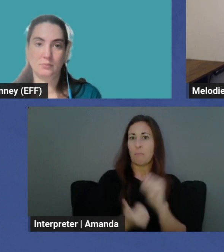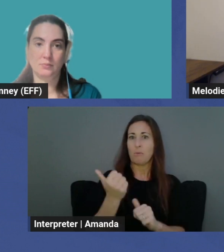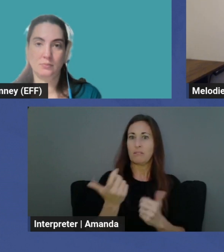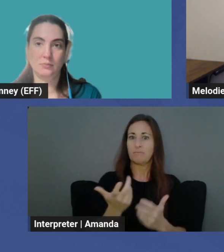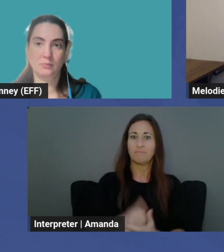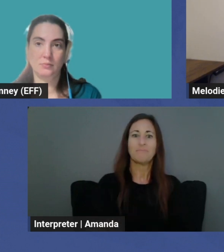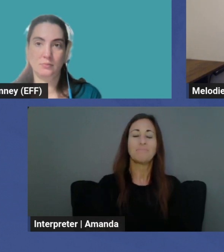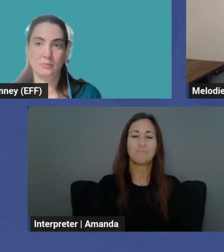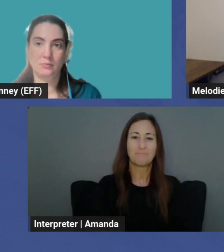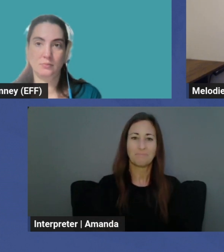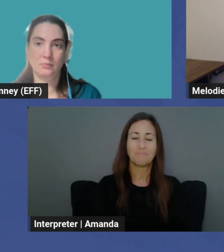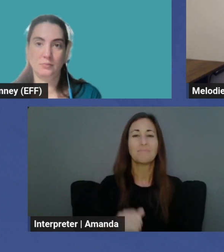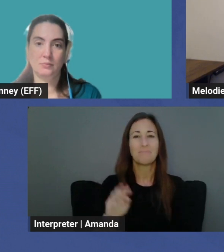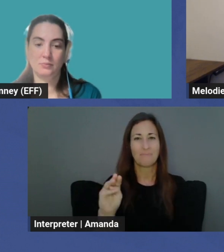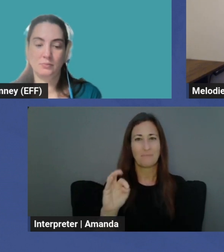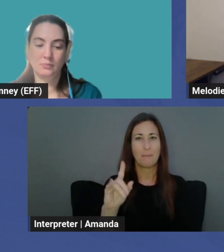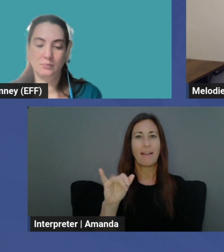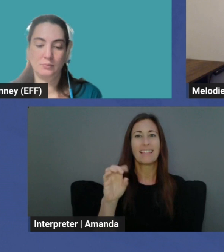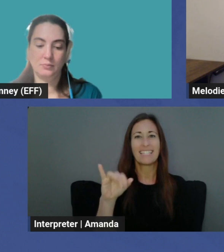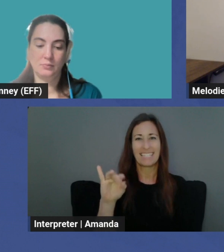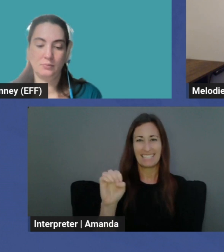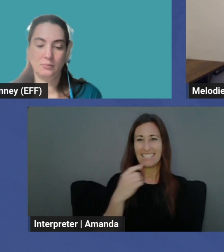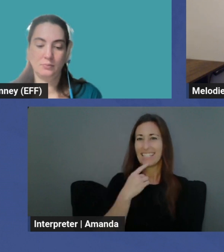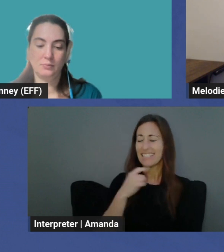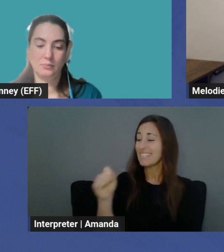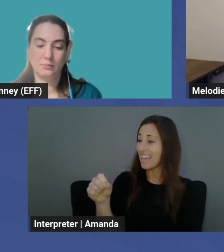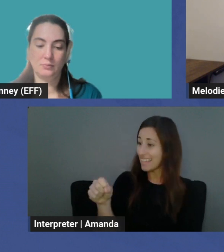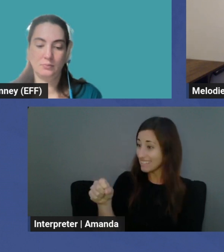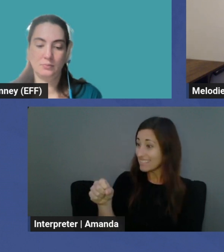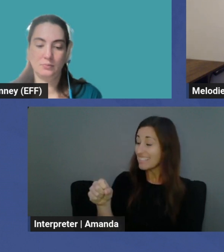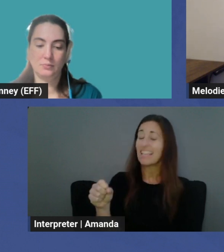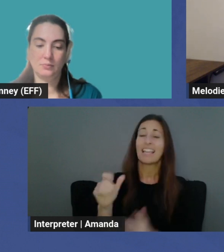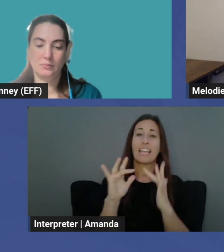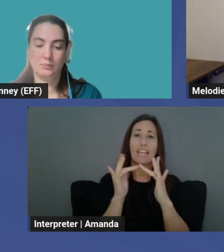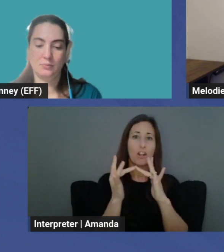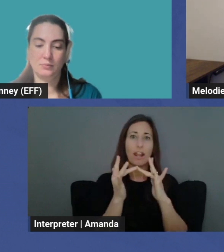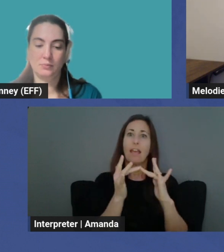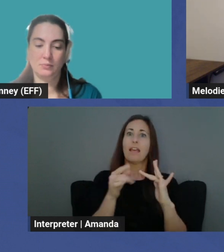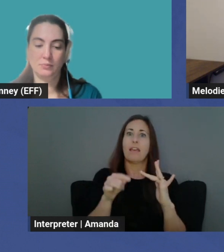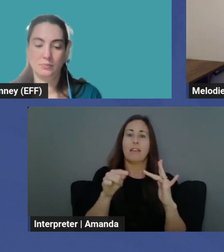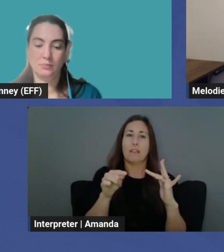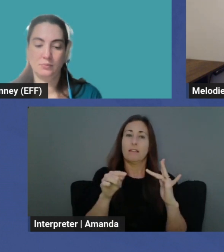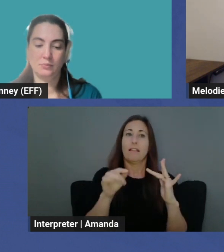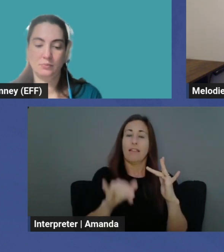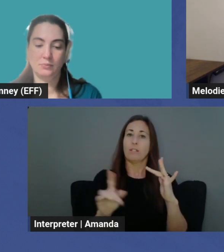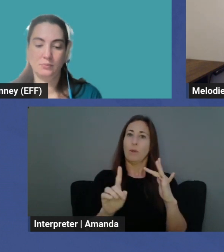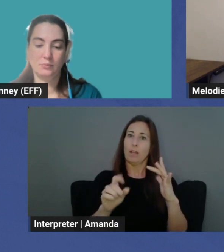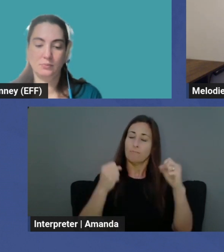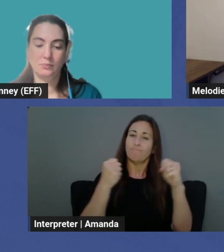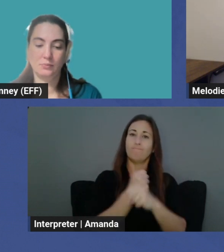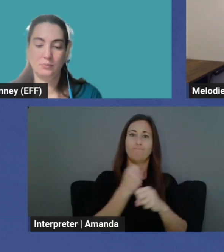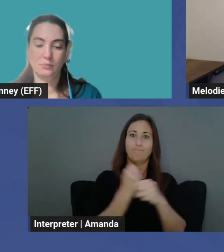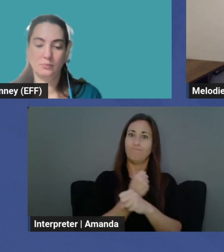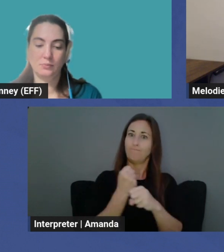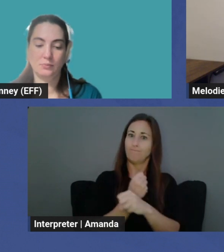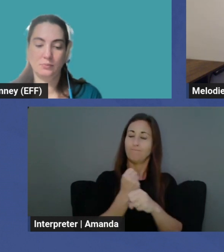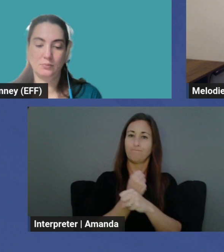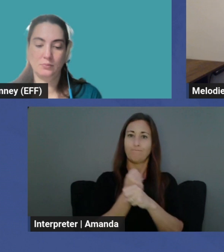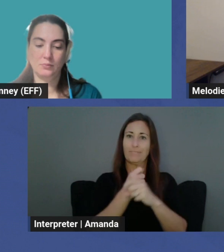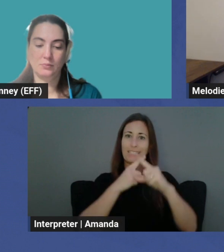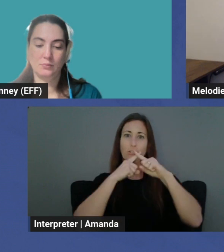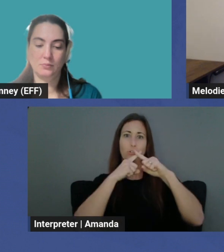Yeah, so I mean, the internet continues to be the kind of main battleground where we're seeing a lot of this censorship.